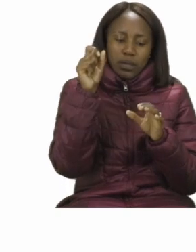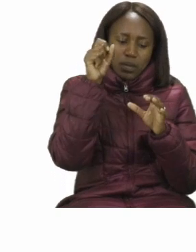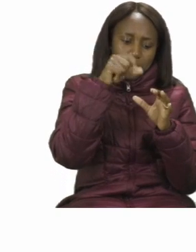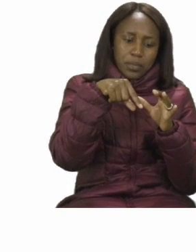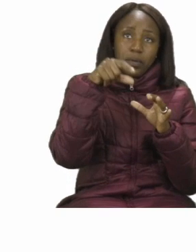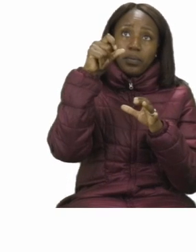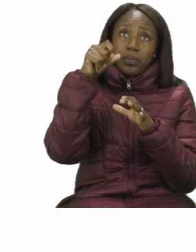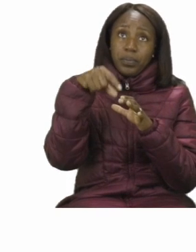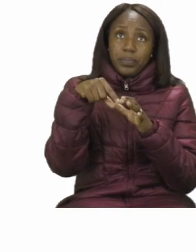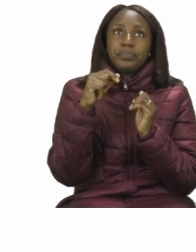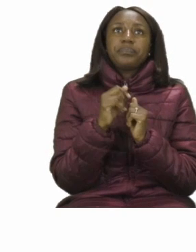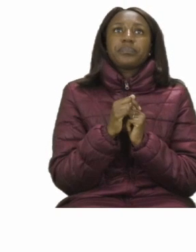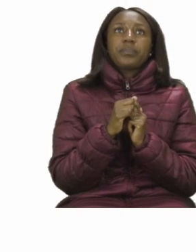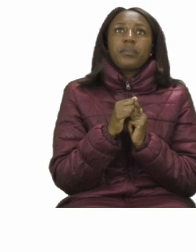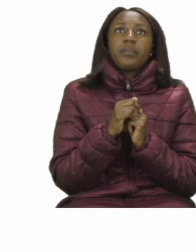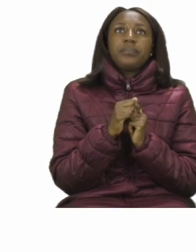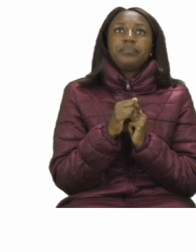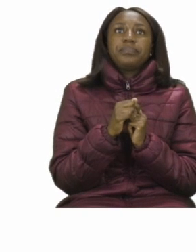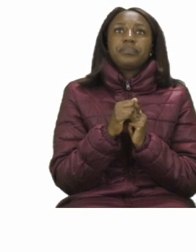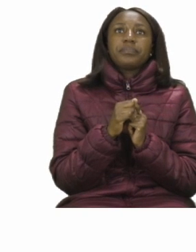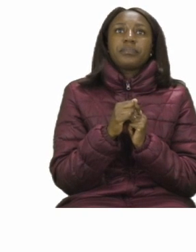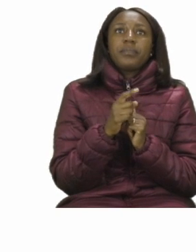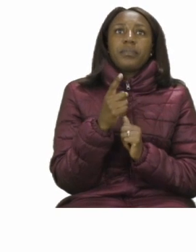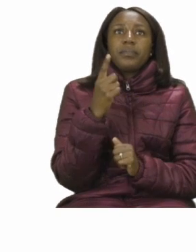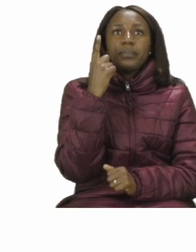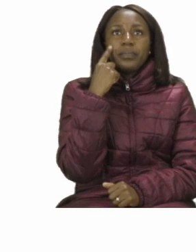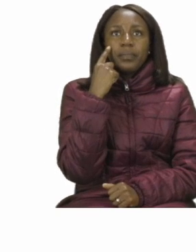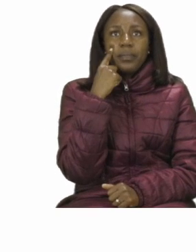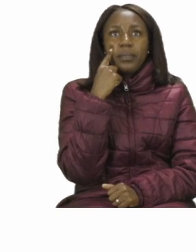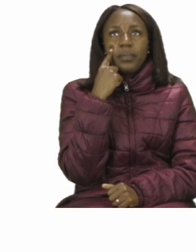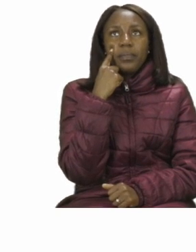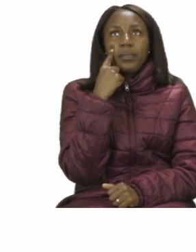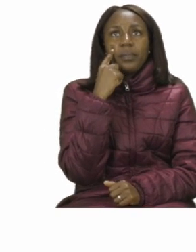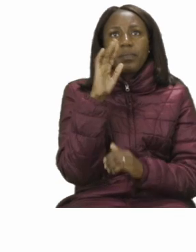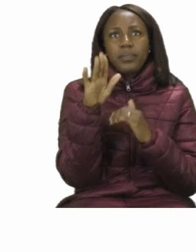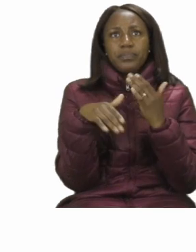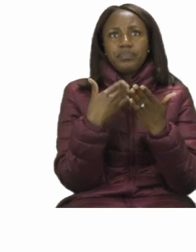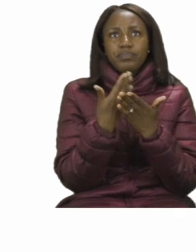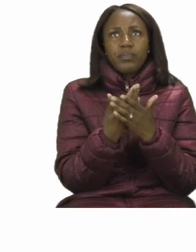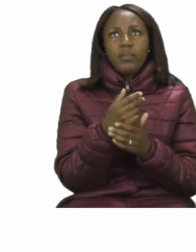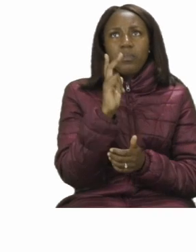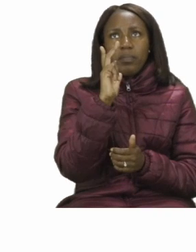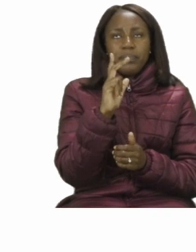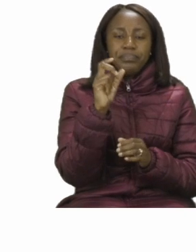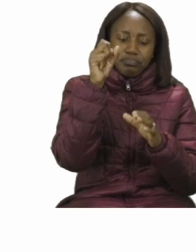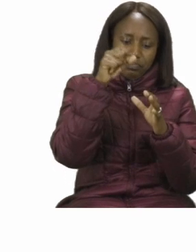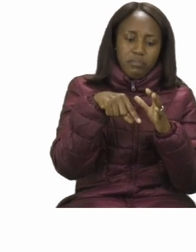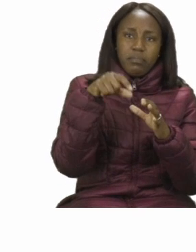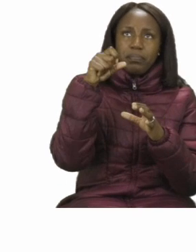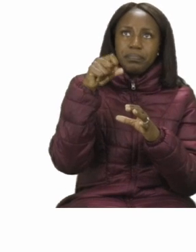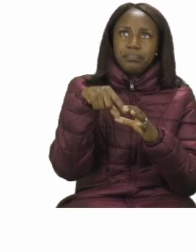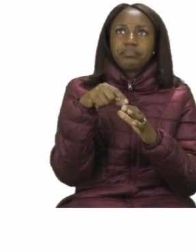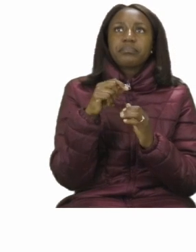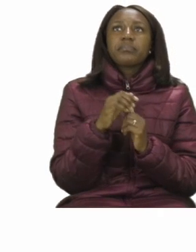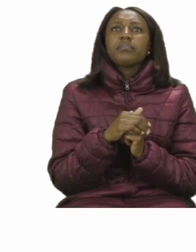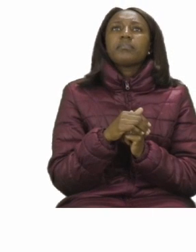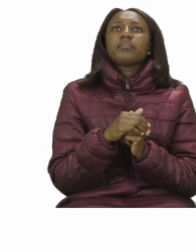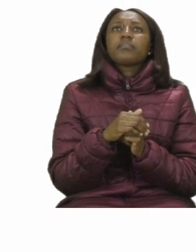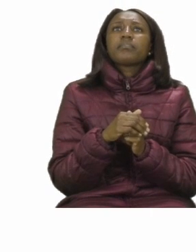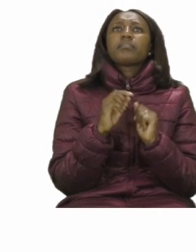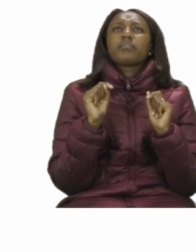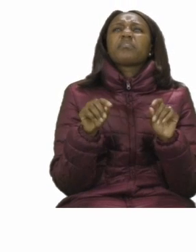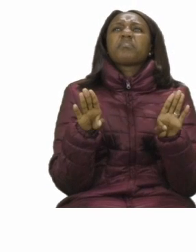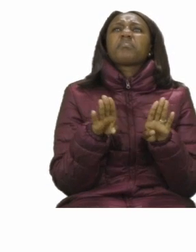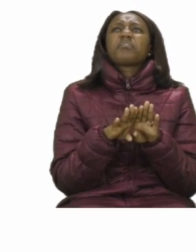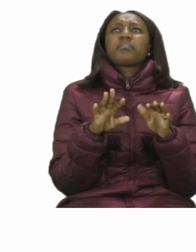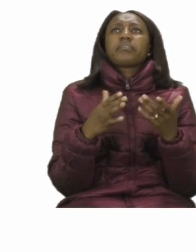at the bottom you see there's a nice little picture of a sower there as well. Now, how are we going to do this